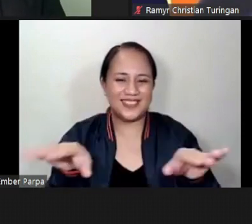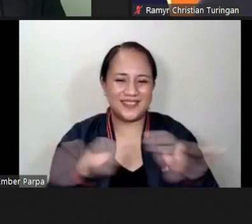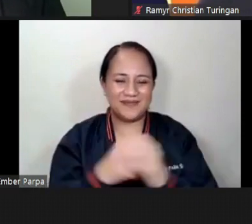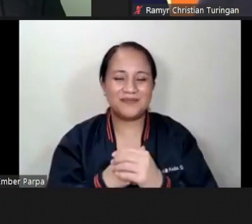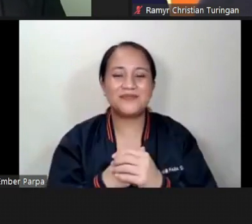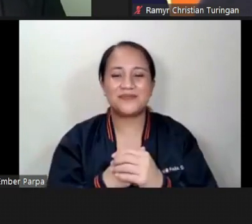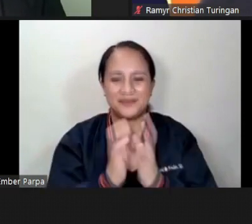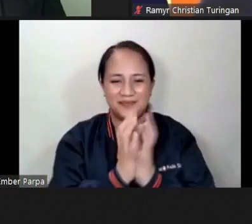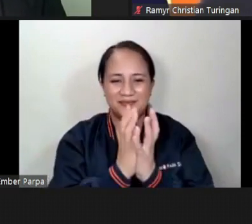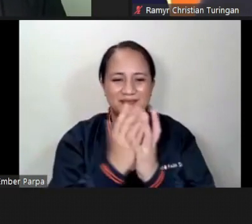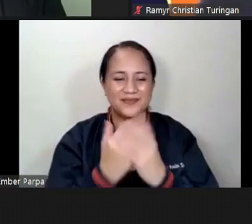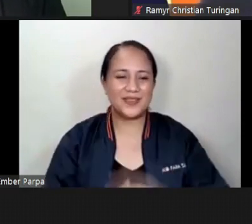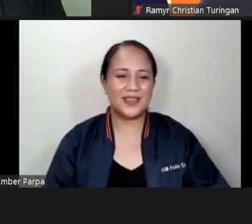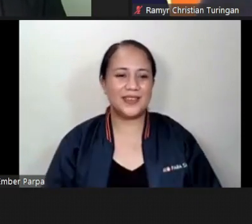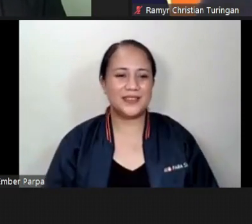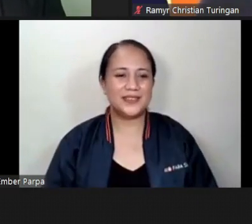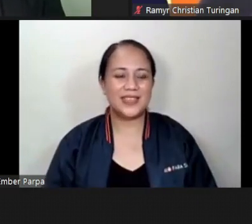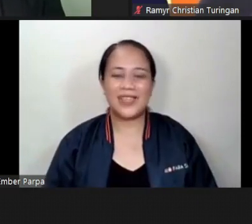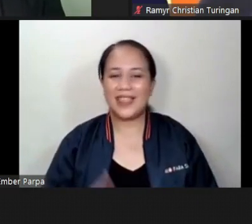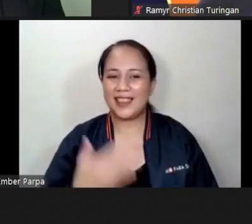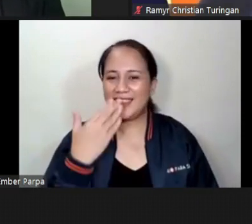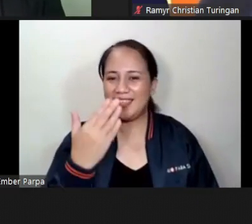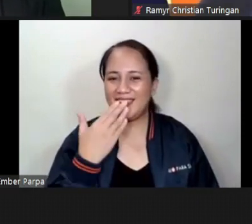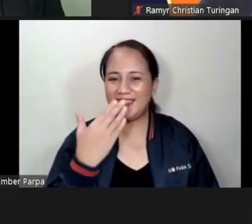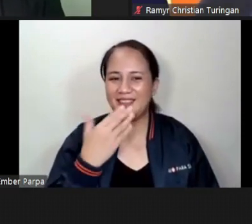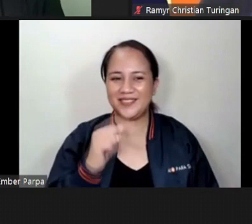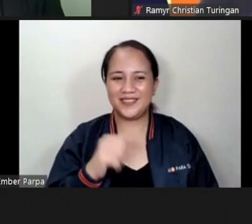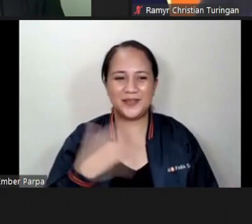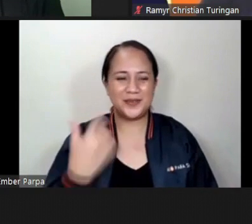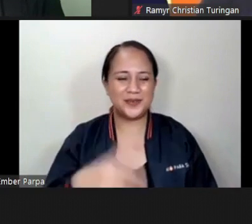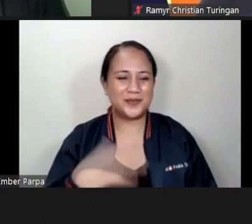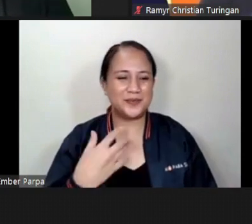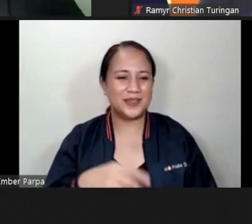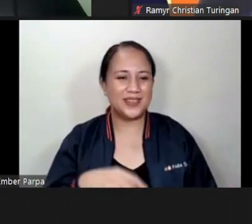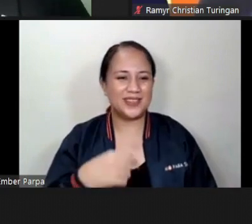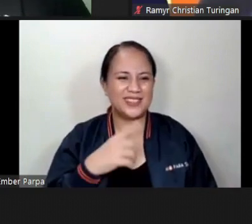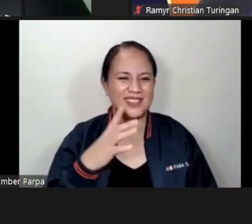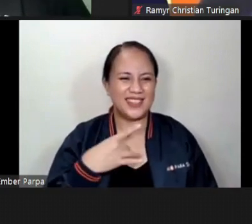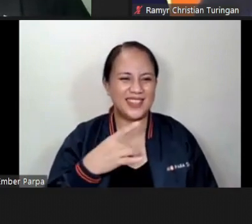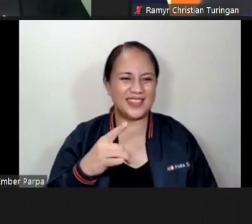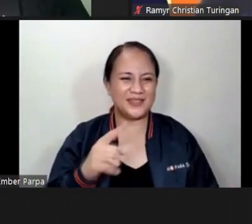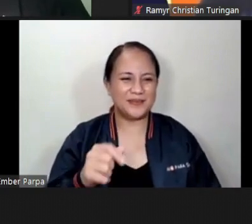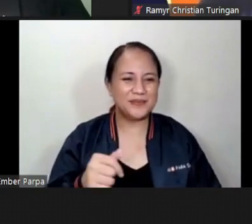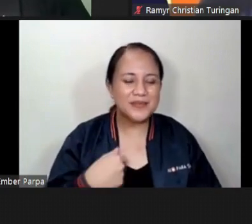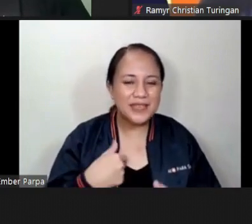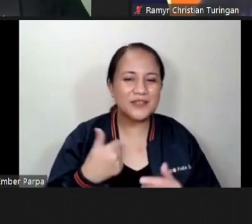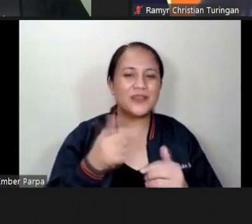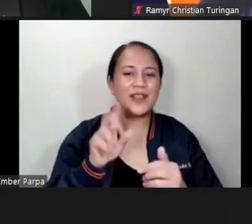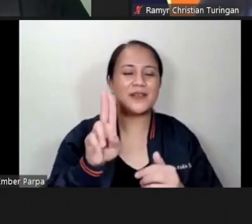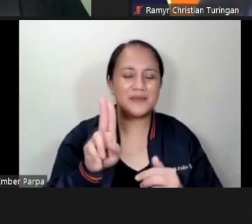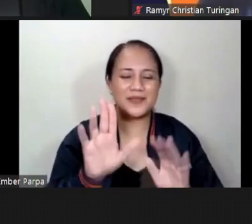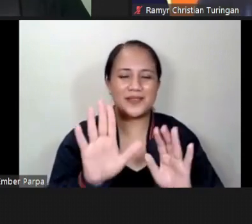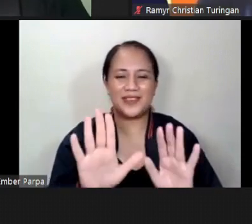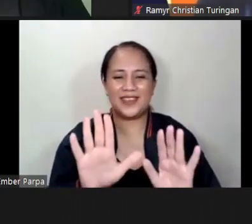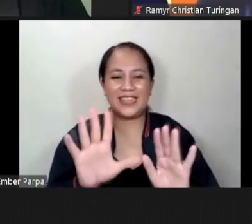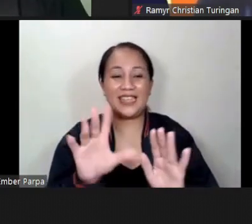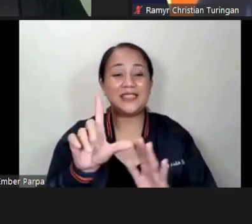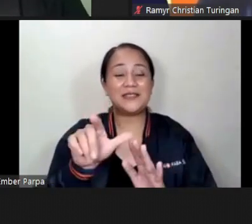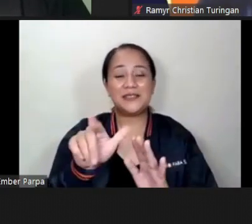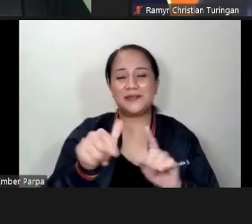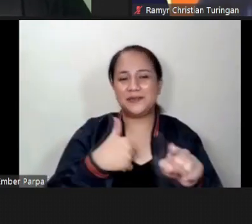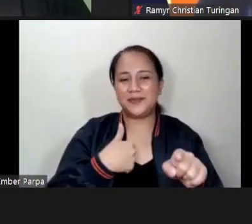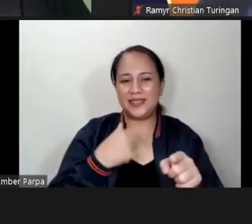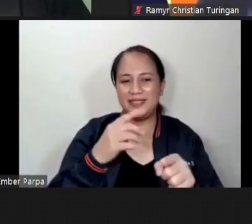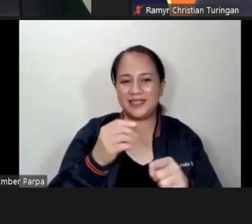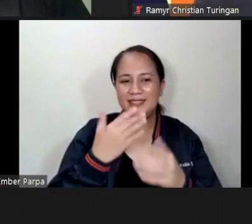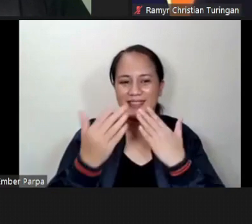communities. Yun po. Thank you, Ojel. Very well said. Gusto mo may bigla ko na i-follow up sa'yo. But thank you. Thank you so much for picking it up.